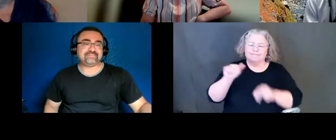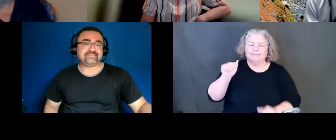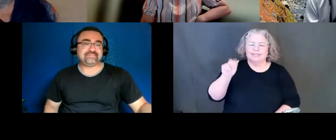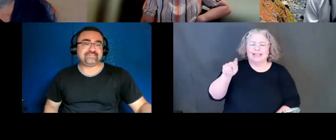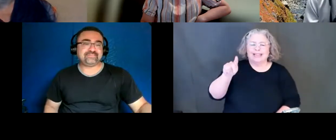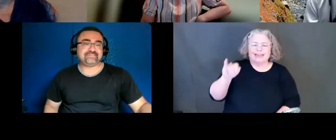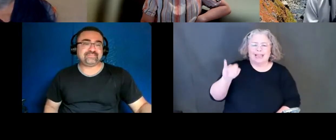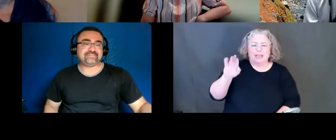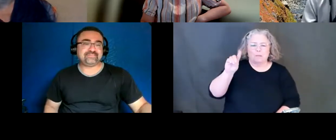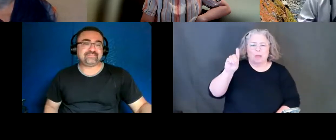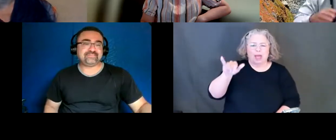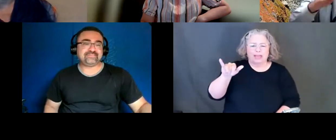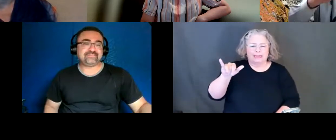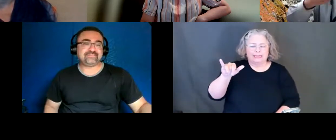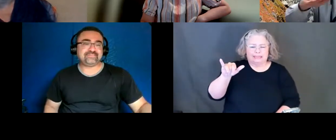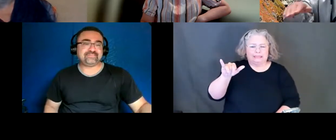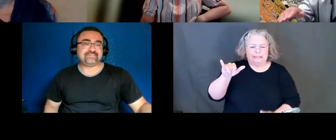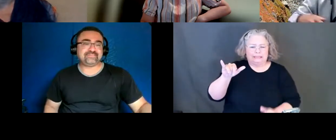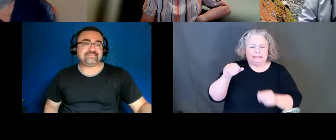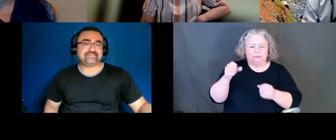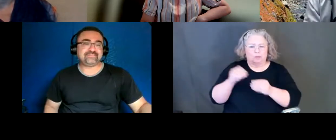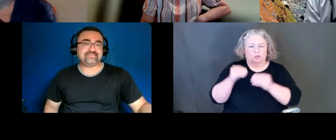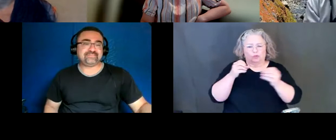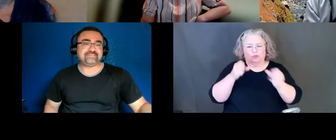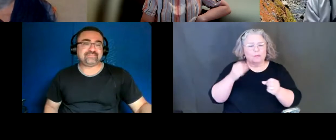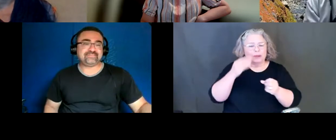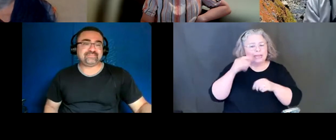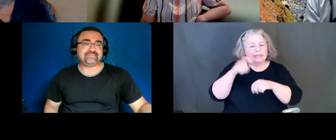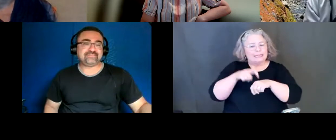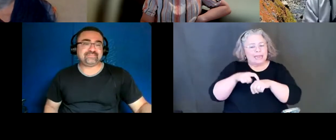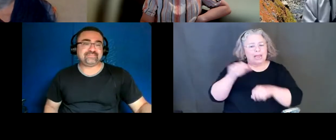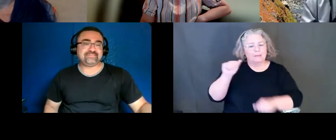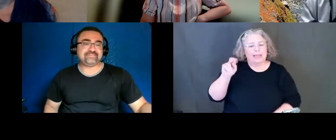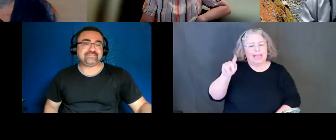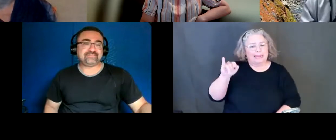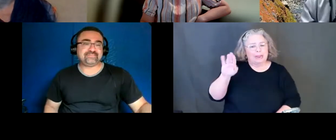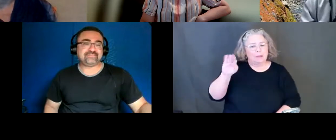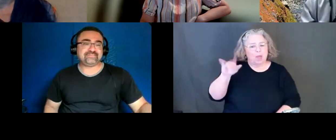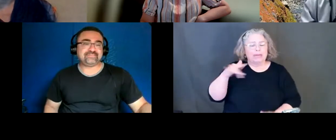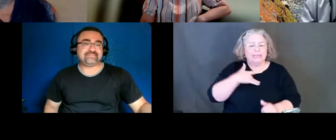than what they are as they diminish over the course of 8 months.